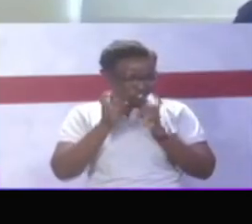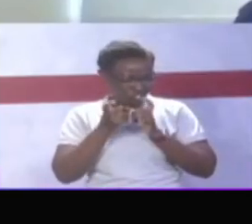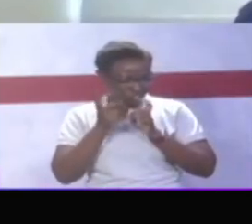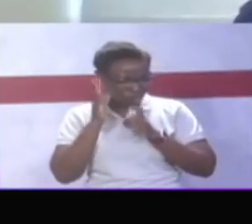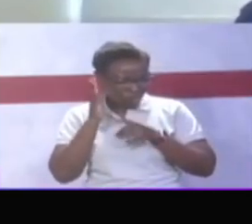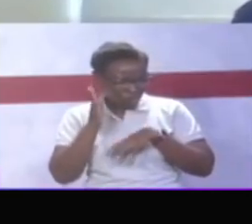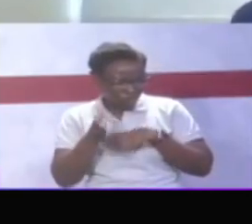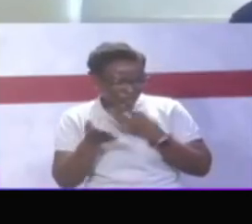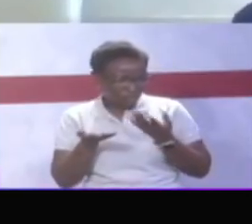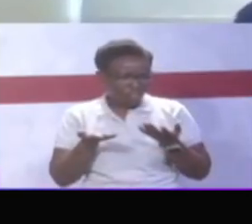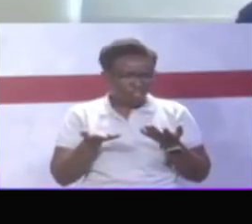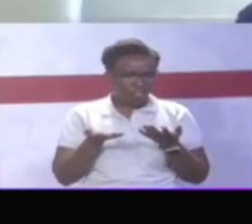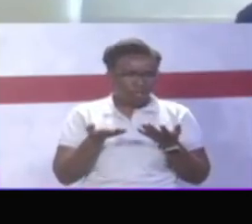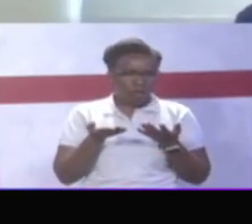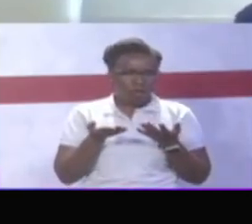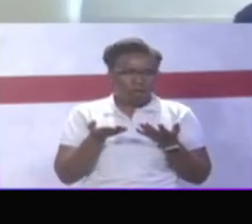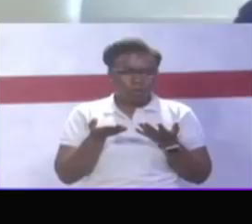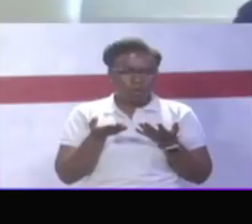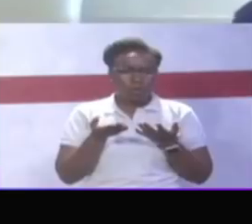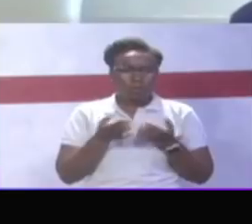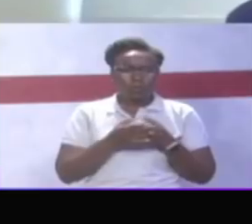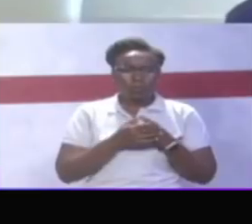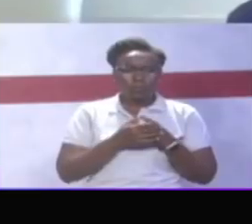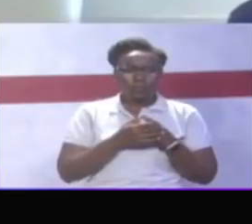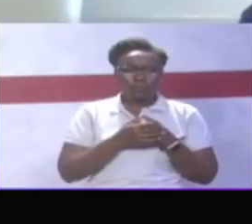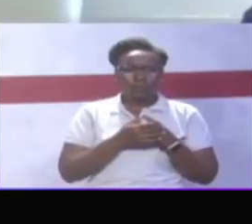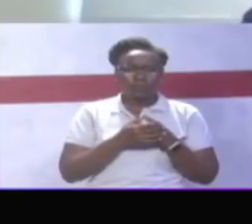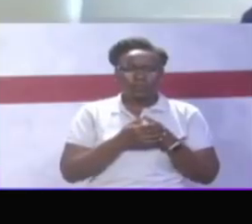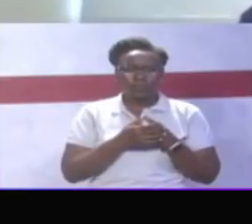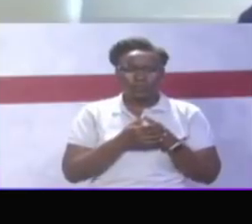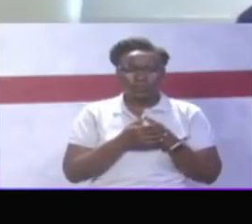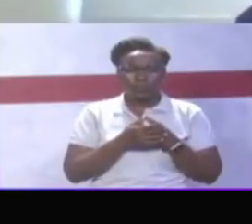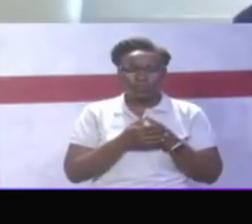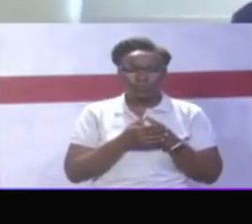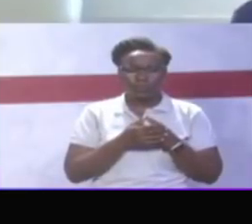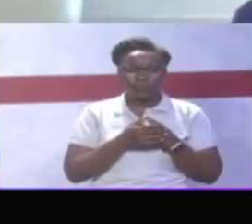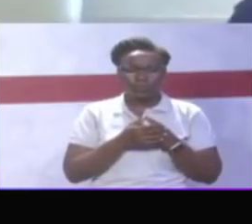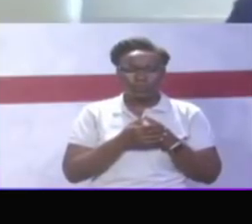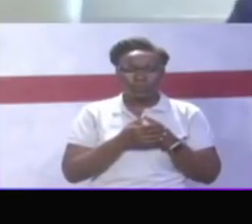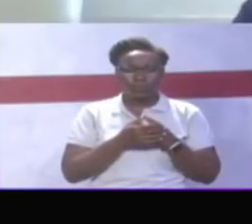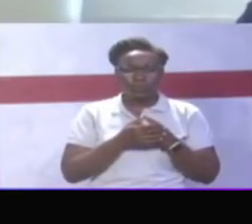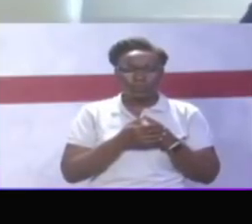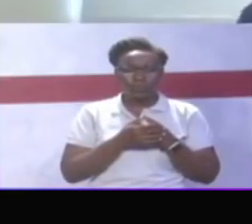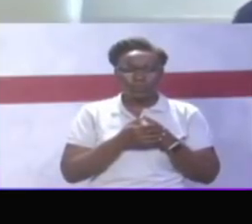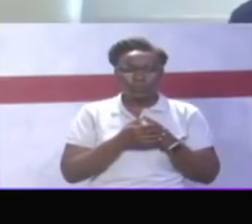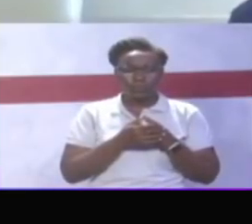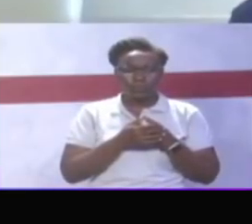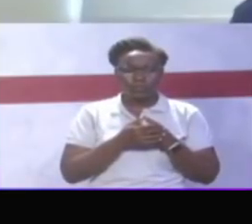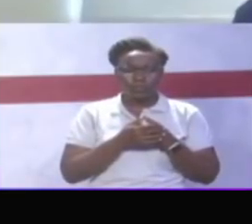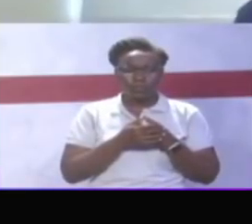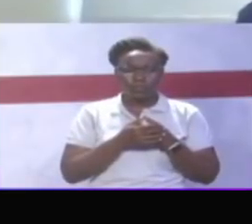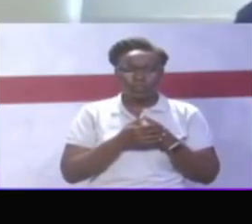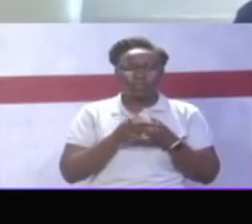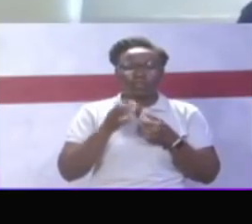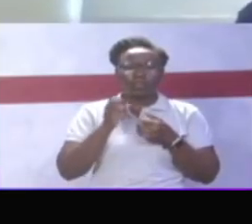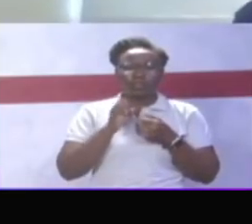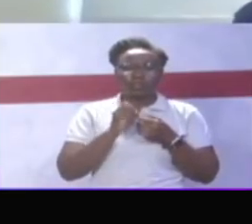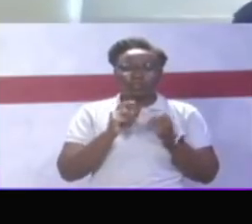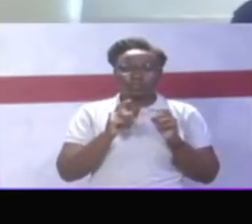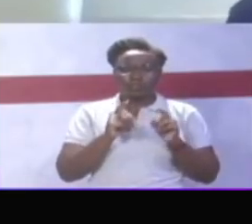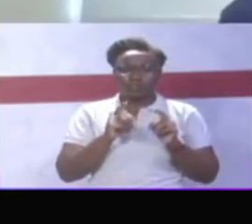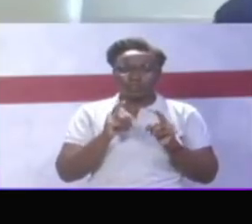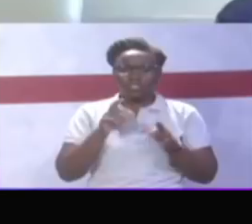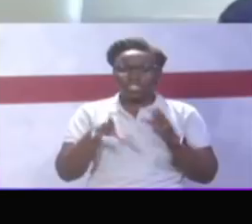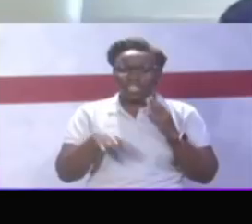seemingly in the population spreading around, and we know that that has a propensity to reinfect people who would have had an infection